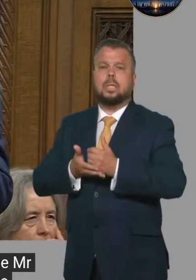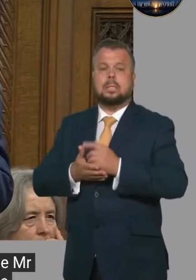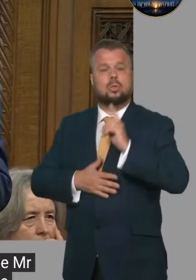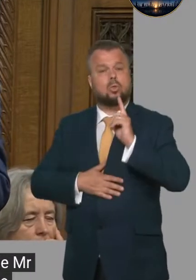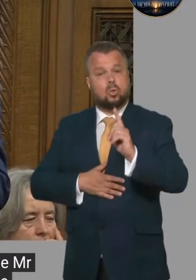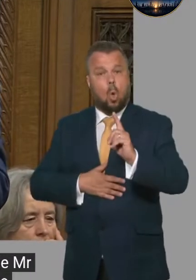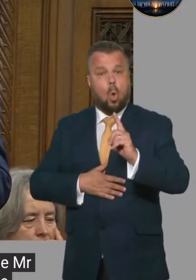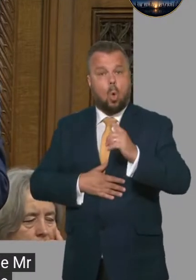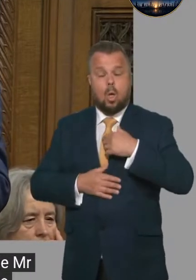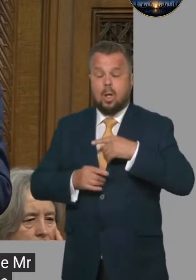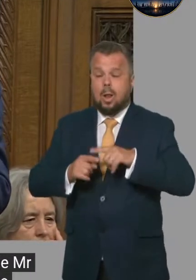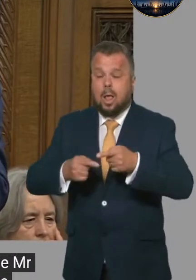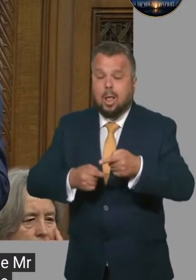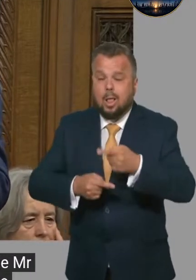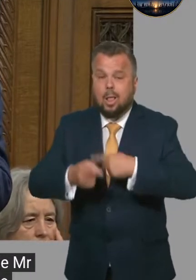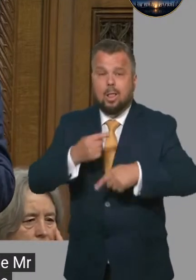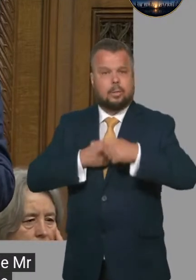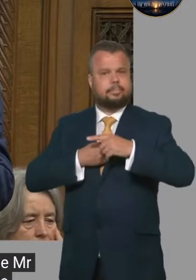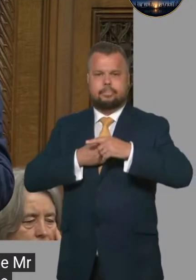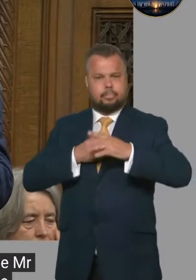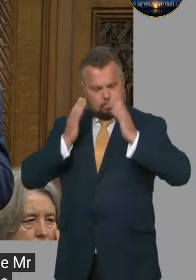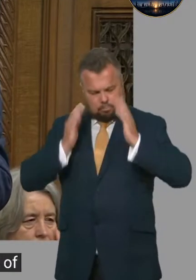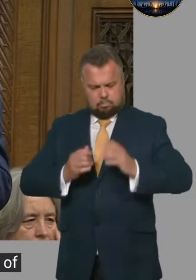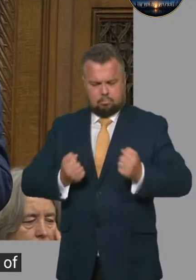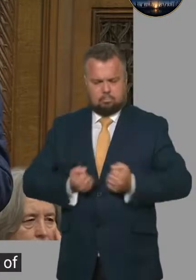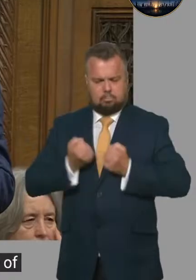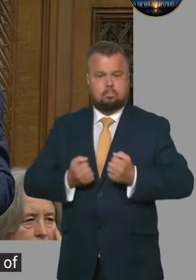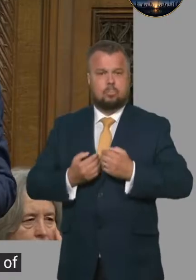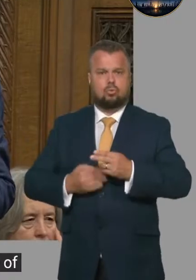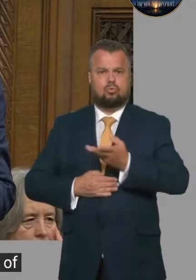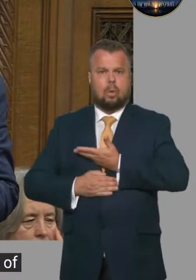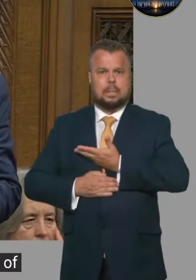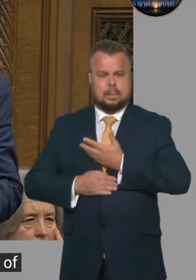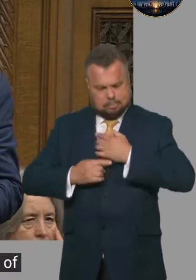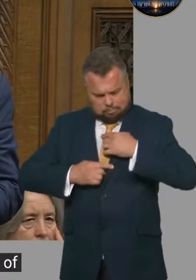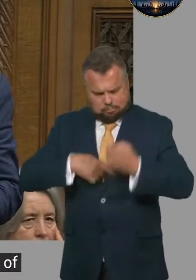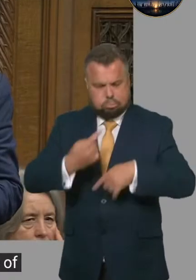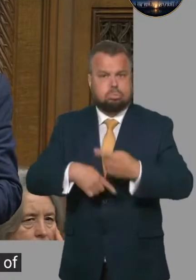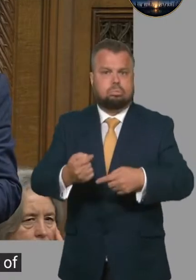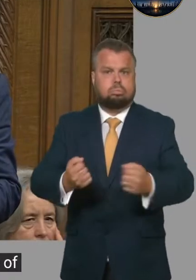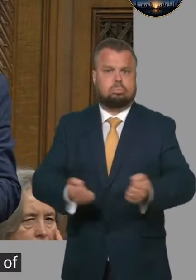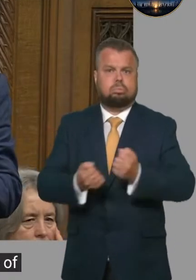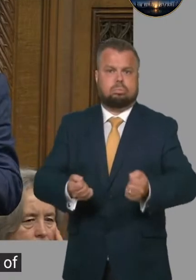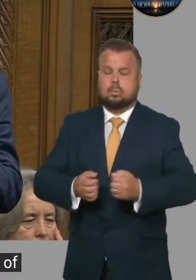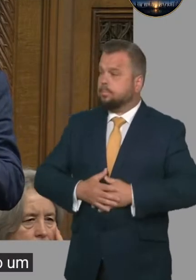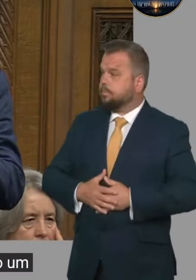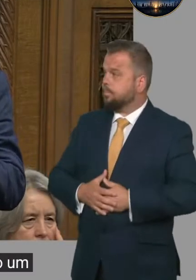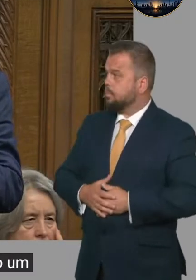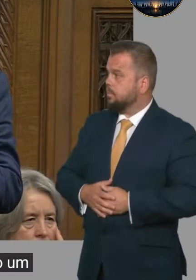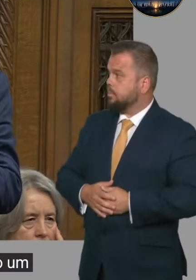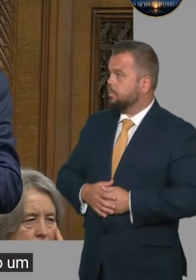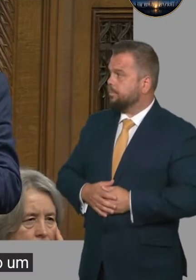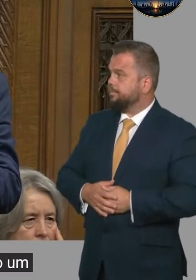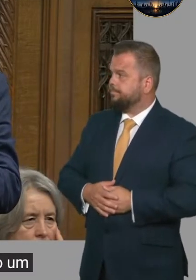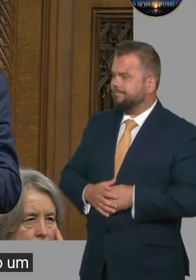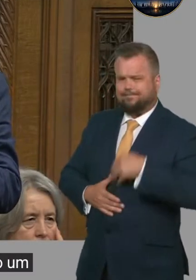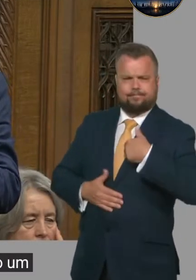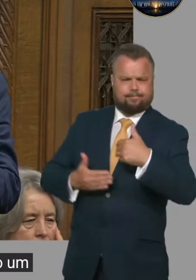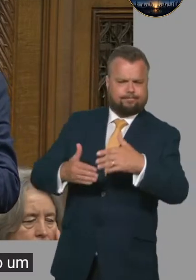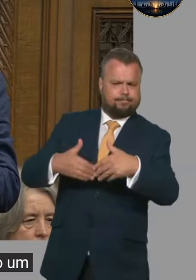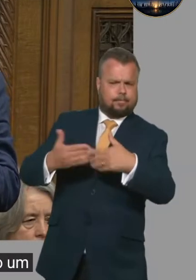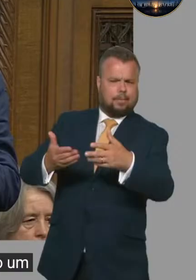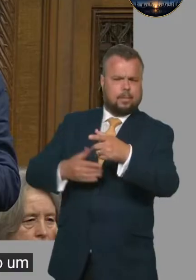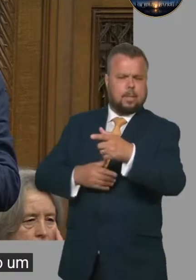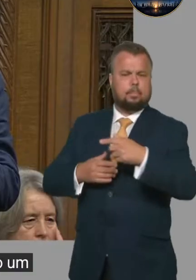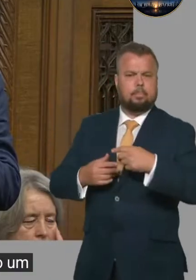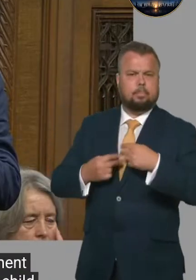better coordinate support across government for women and child victims? My constituent Caroline